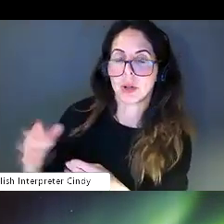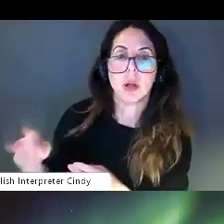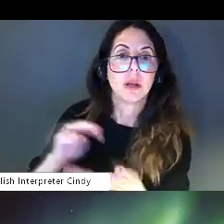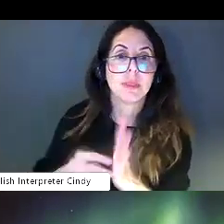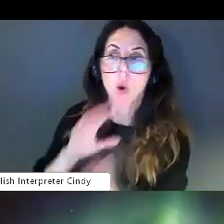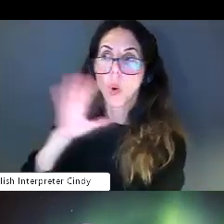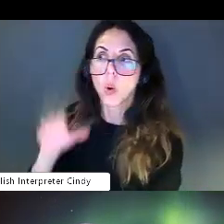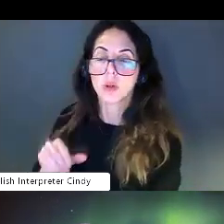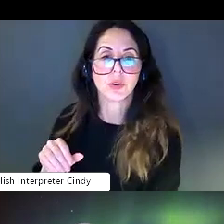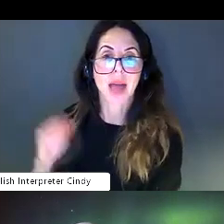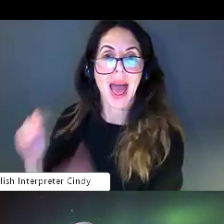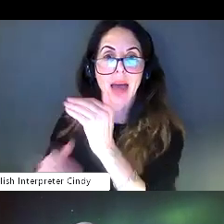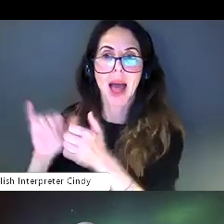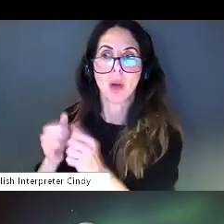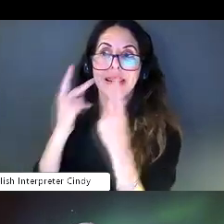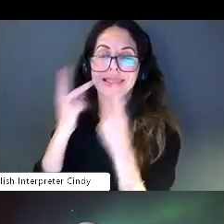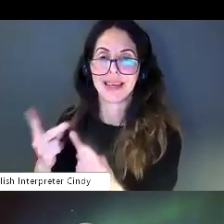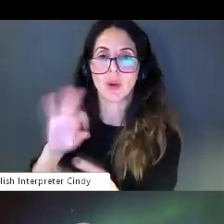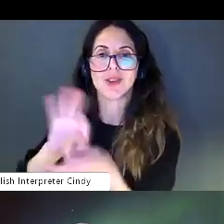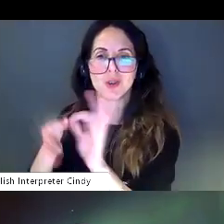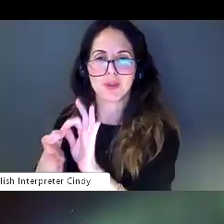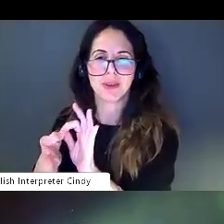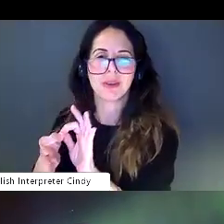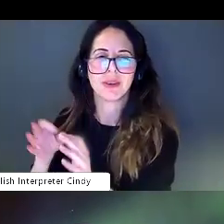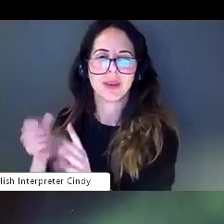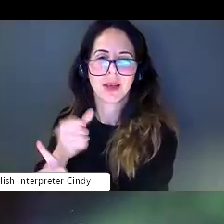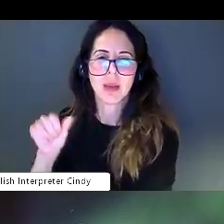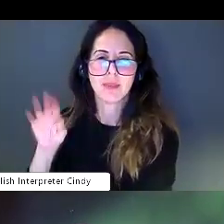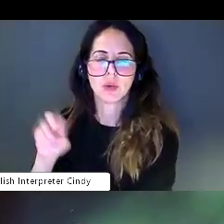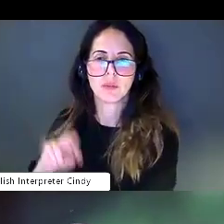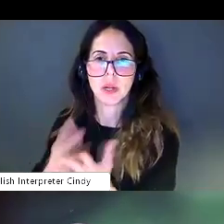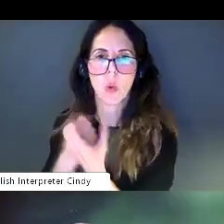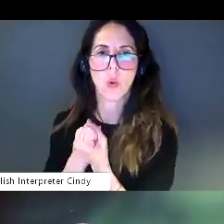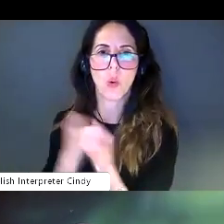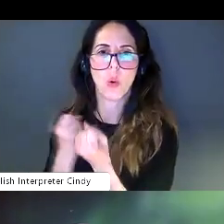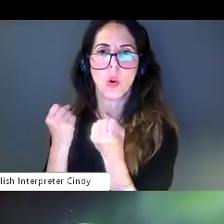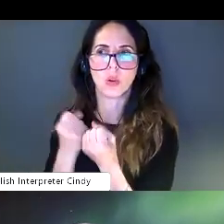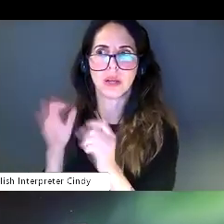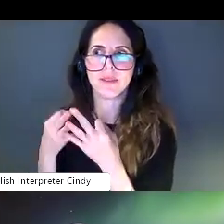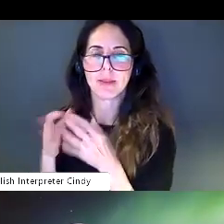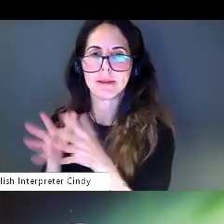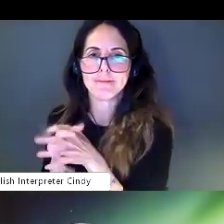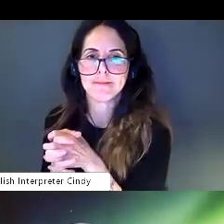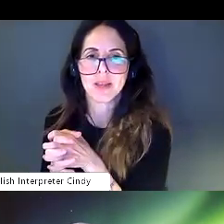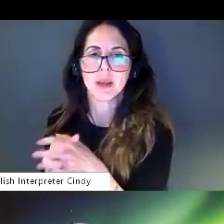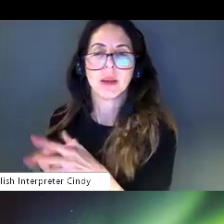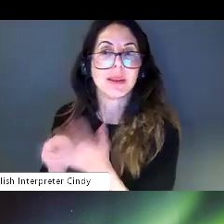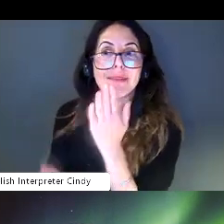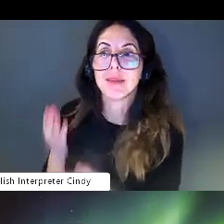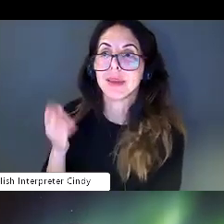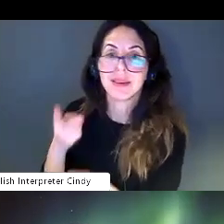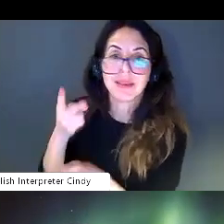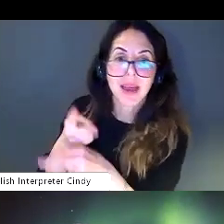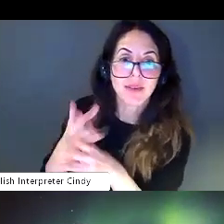adult abuse and neglect is perceived, such as wanting to keep it within the family because it's often a caregiver or a family member who's the